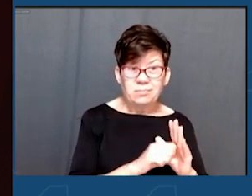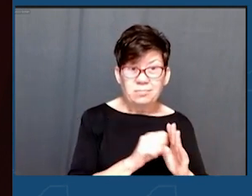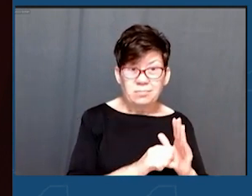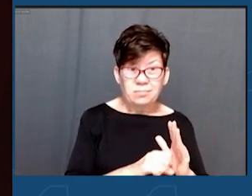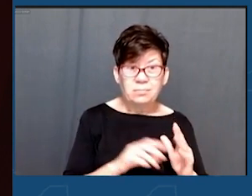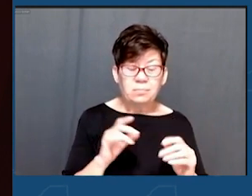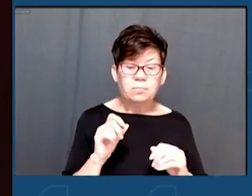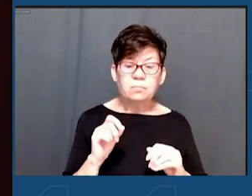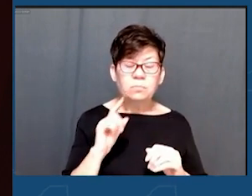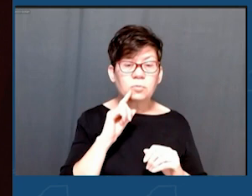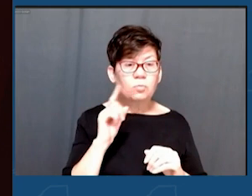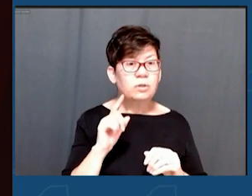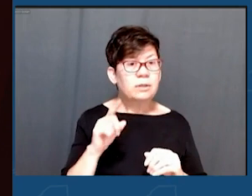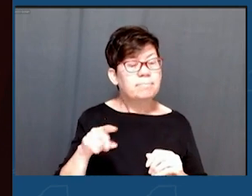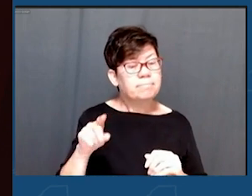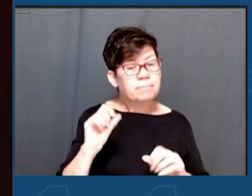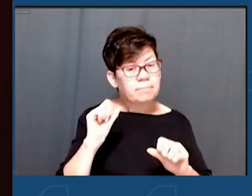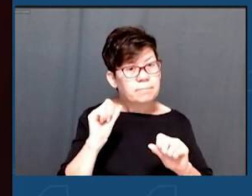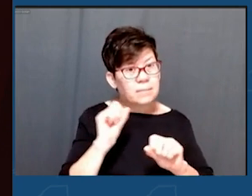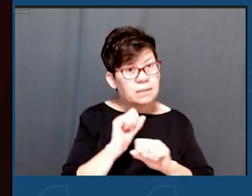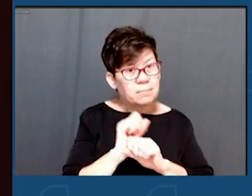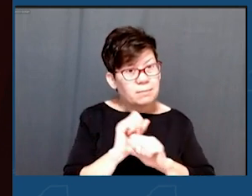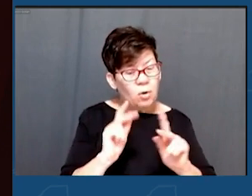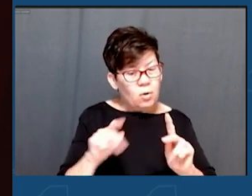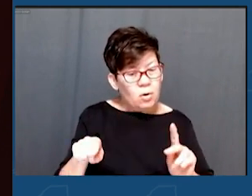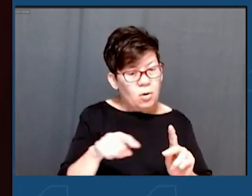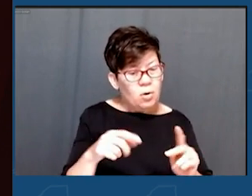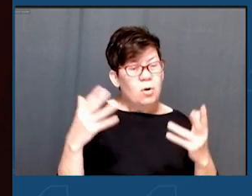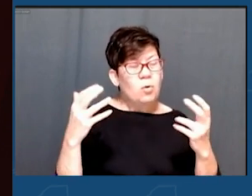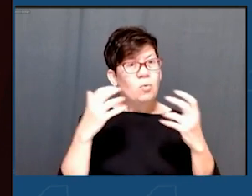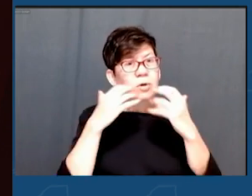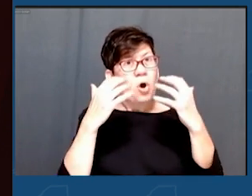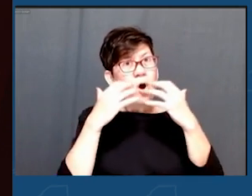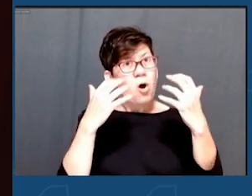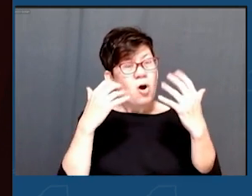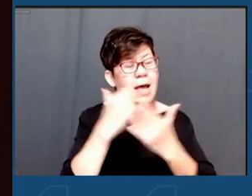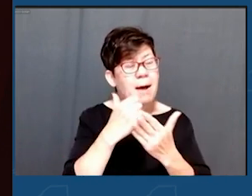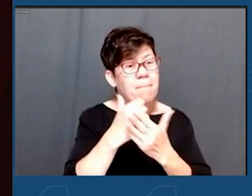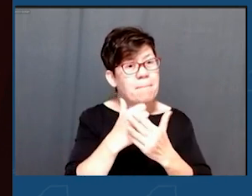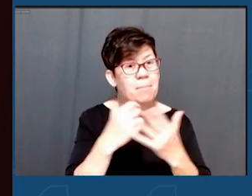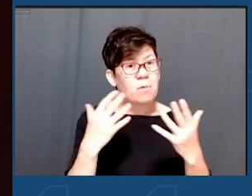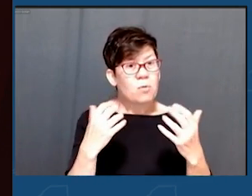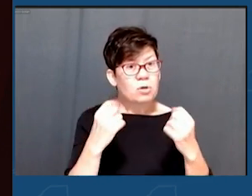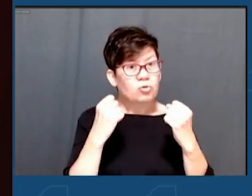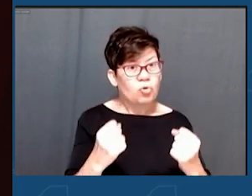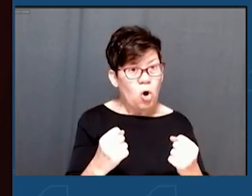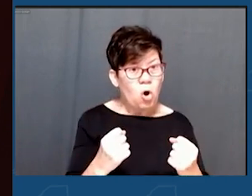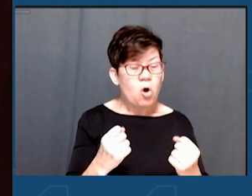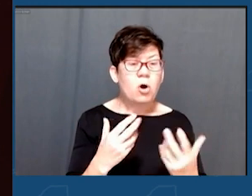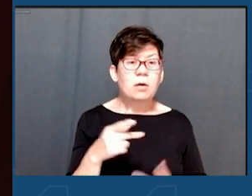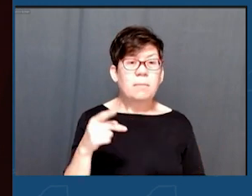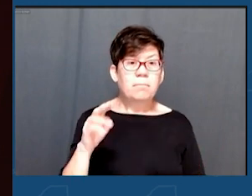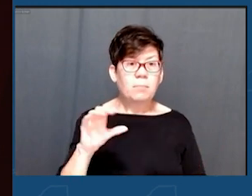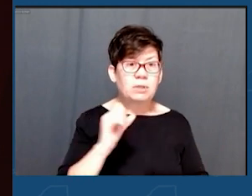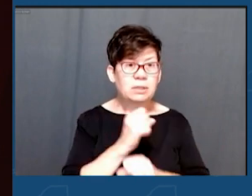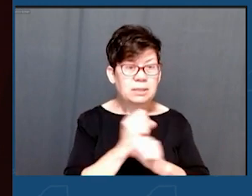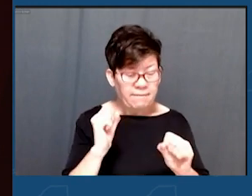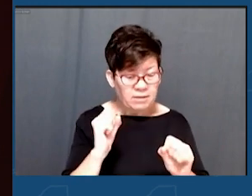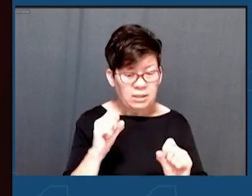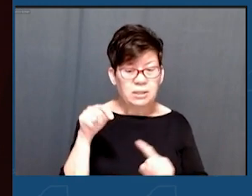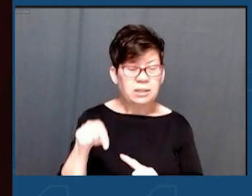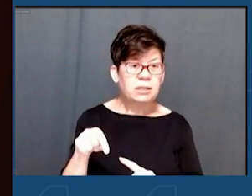help. They really are. And we have to listen to them. We have to address their needs. They want strong public safety. They want security. We're focused on public safety,